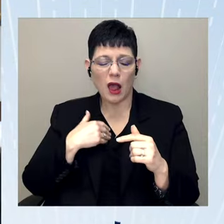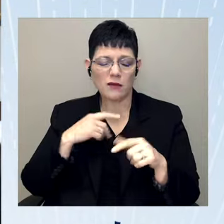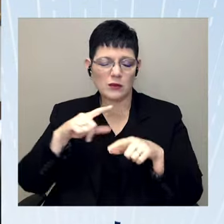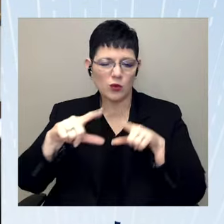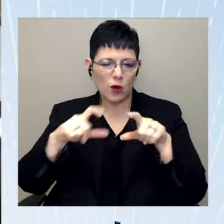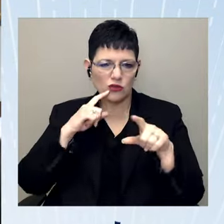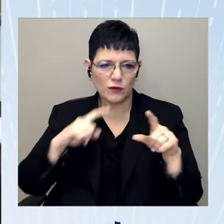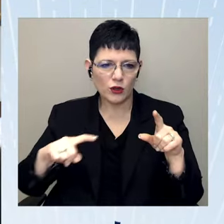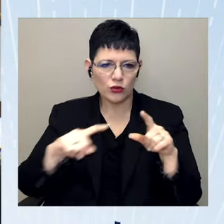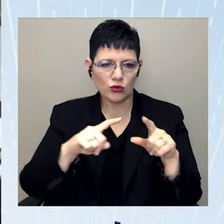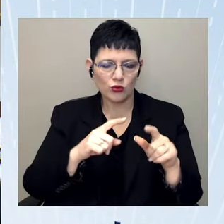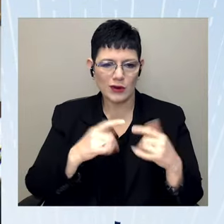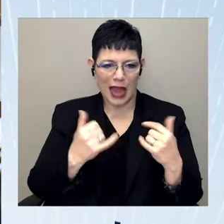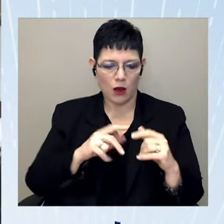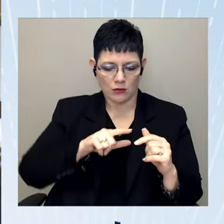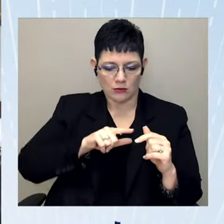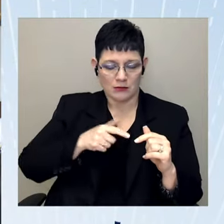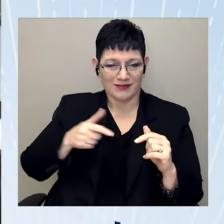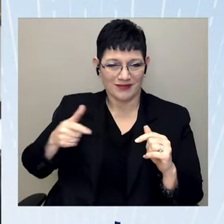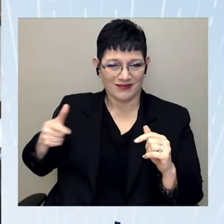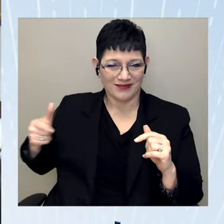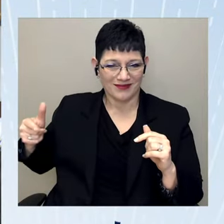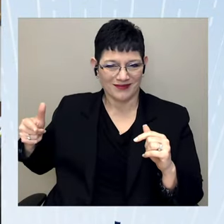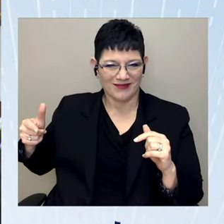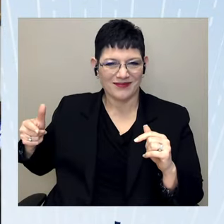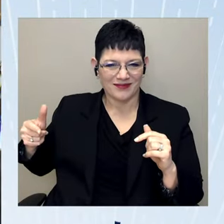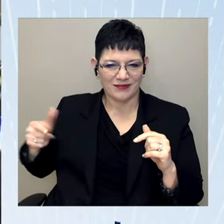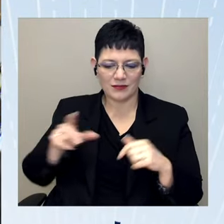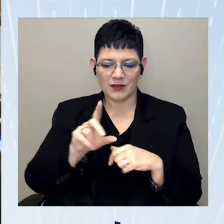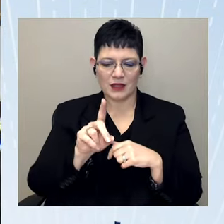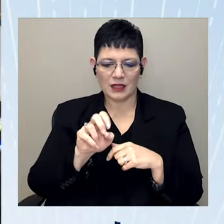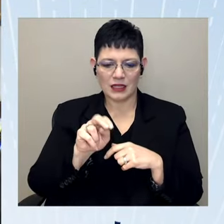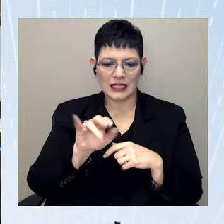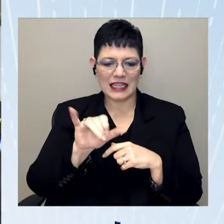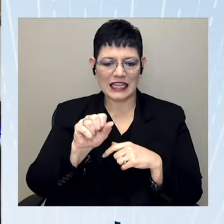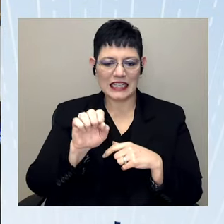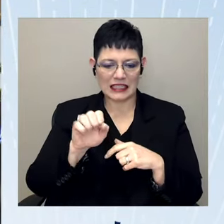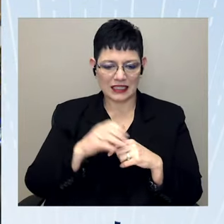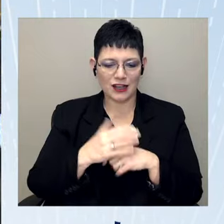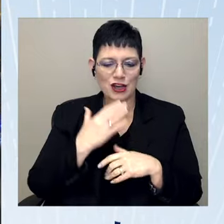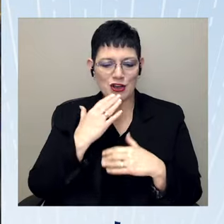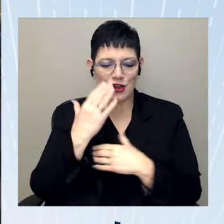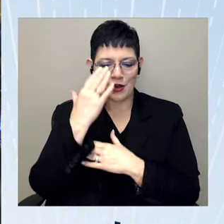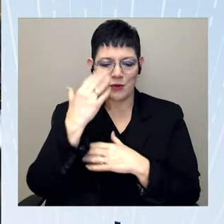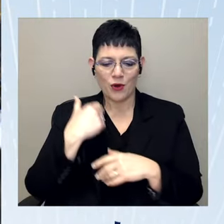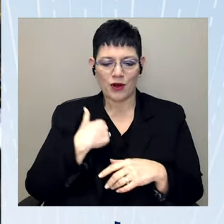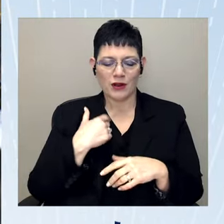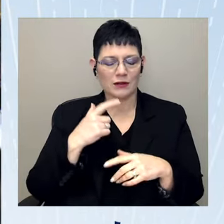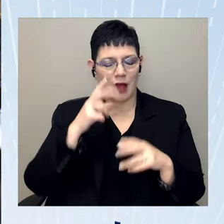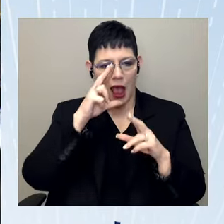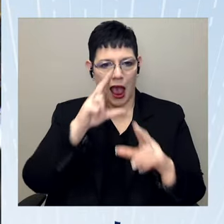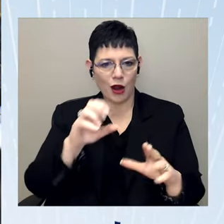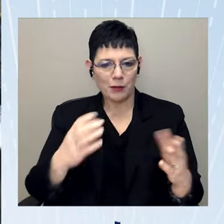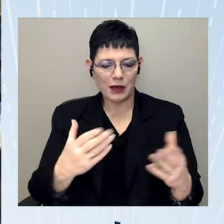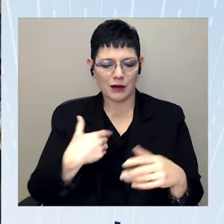straight down the line and turn it first to you, Denise. Good morning. It's an honor to be here. My name is Donise Keller,